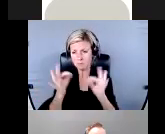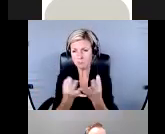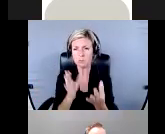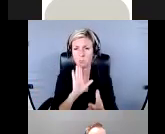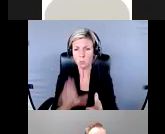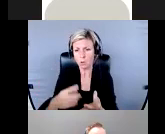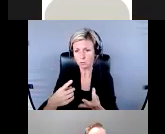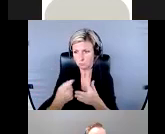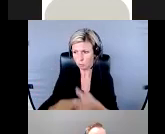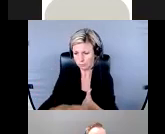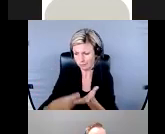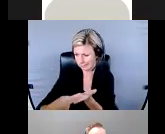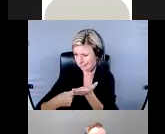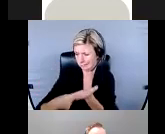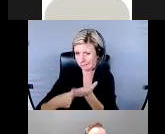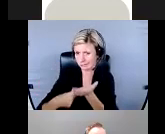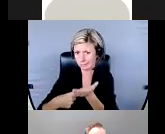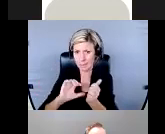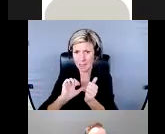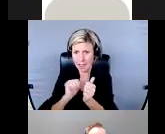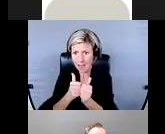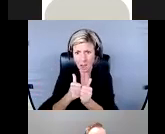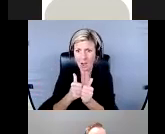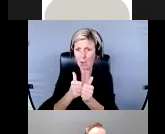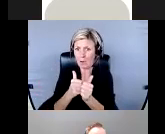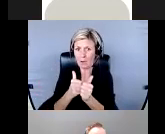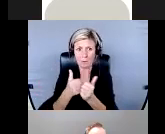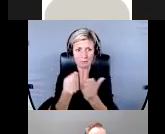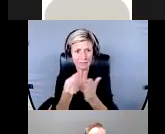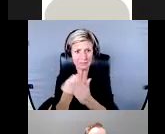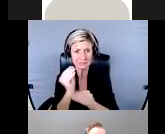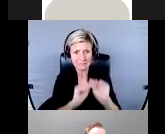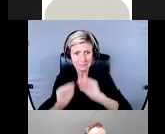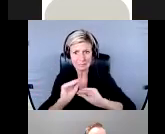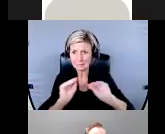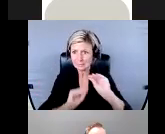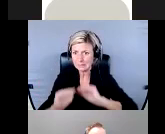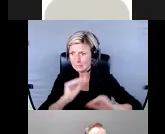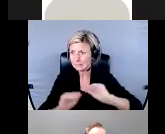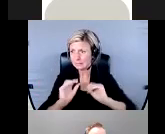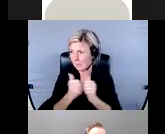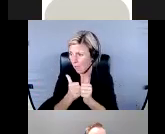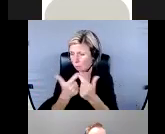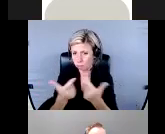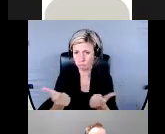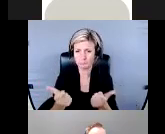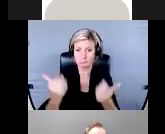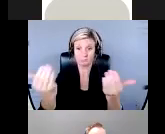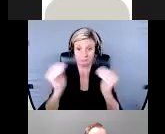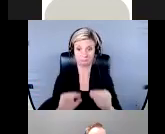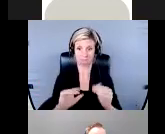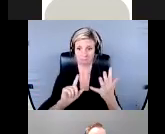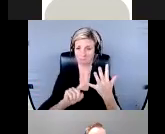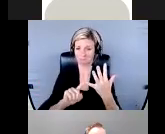towards the end of life with their family. Second marriages, my goodness, right? This is